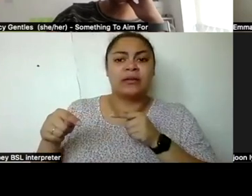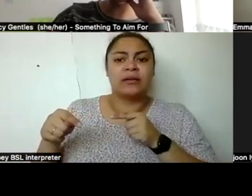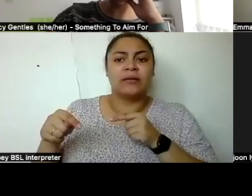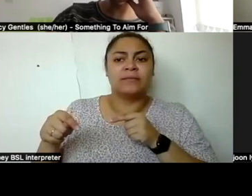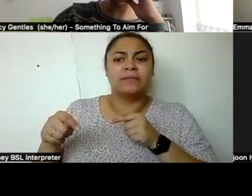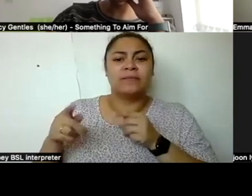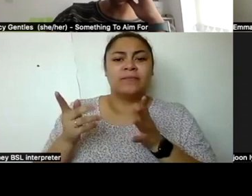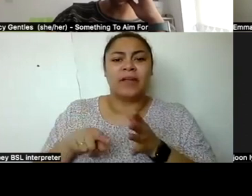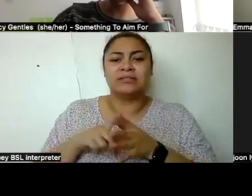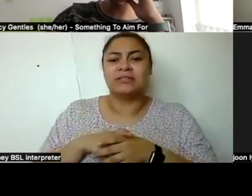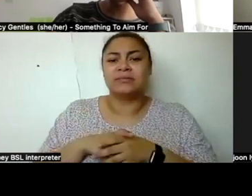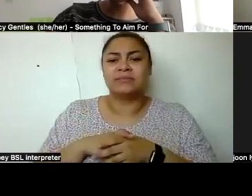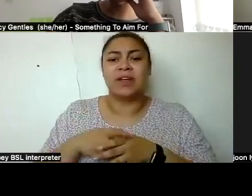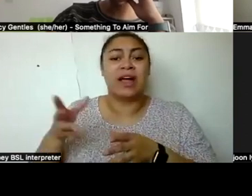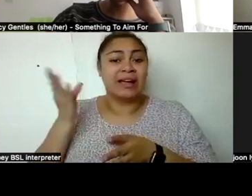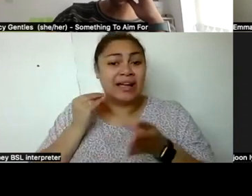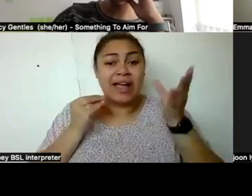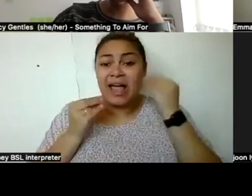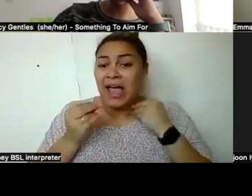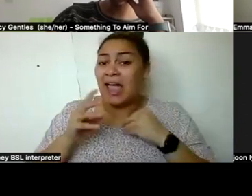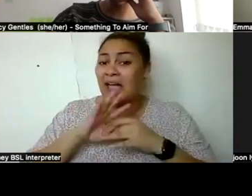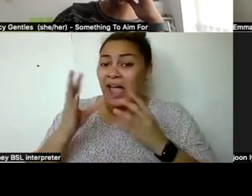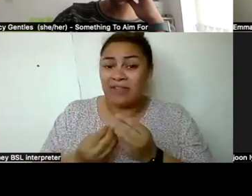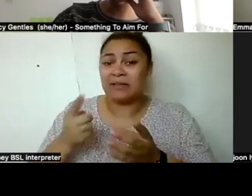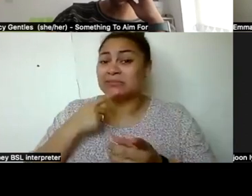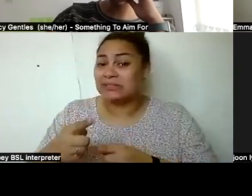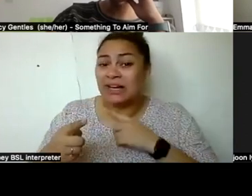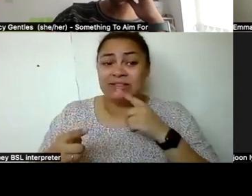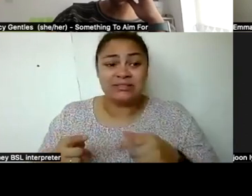And I hear everything that has been said.